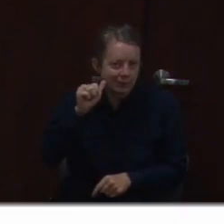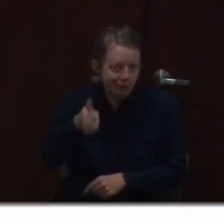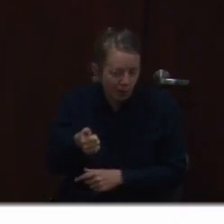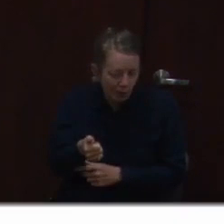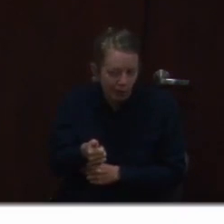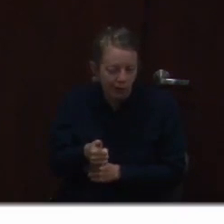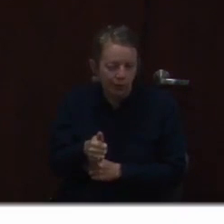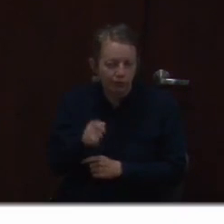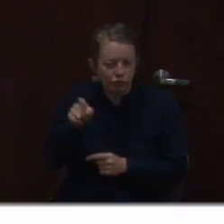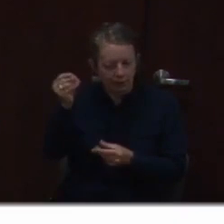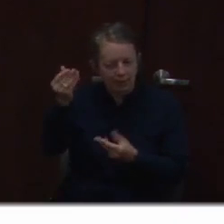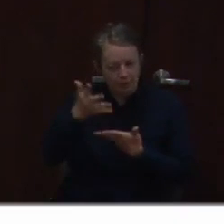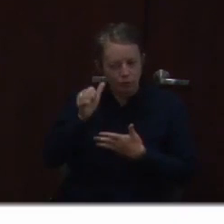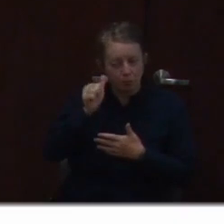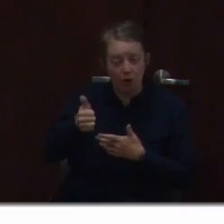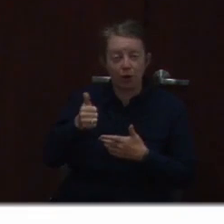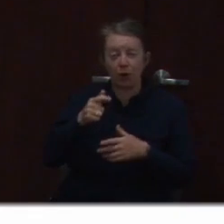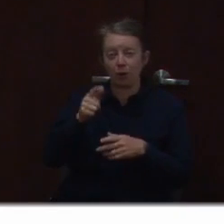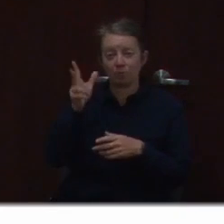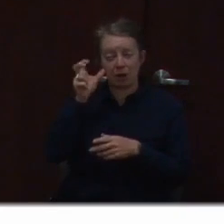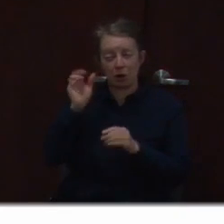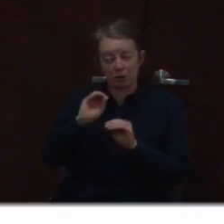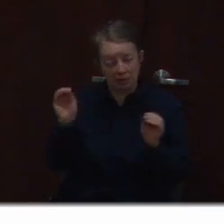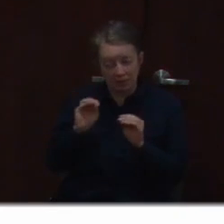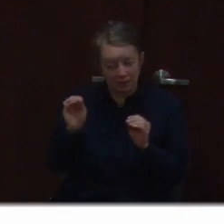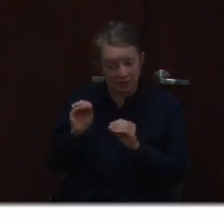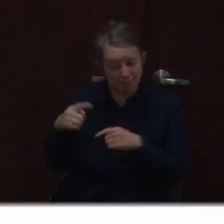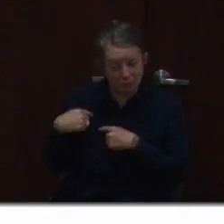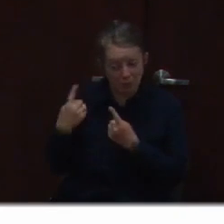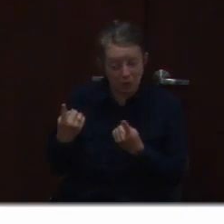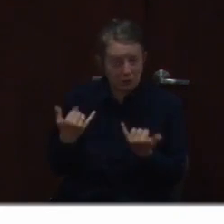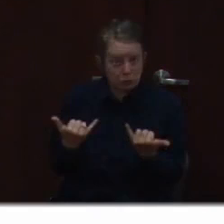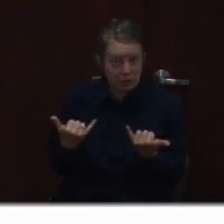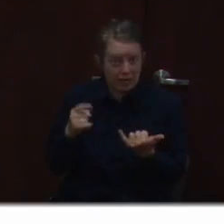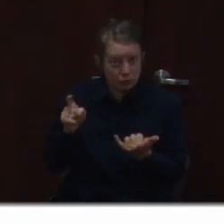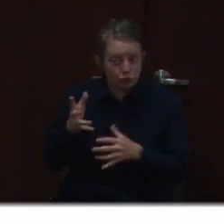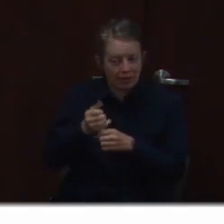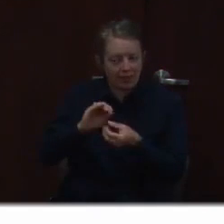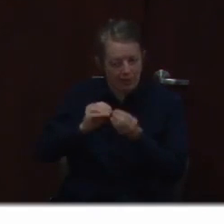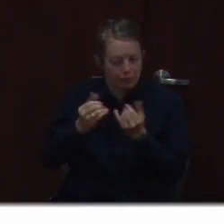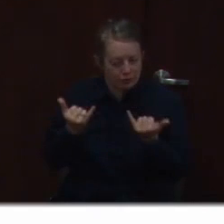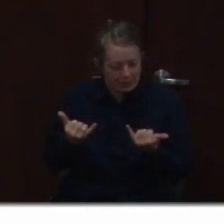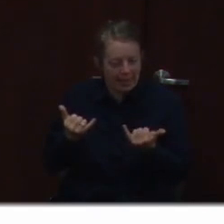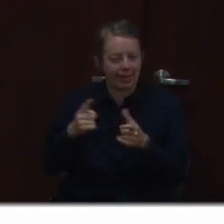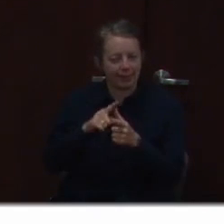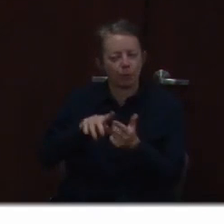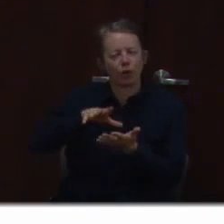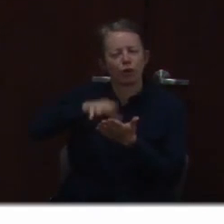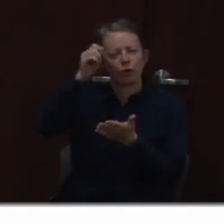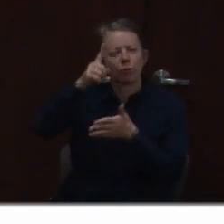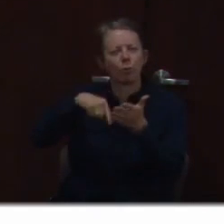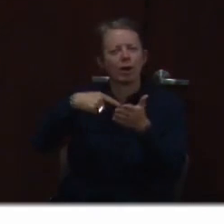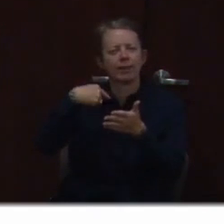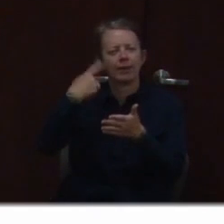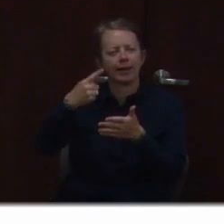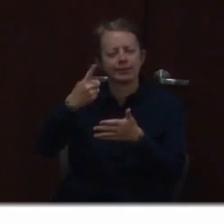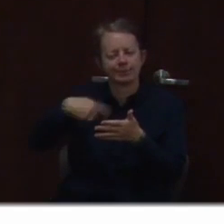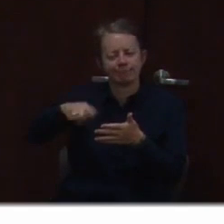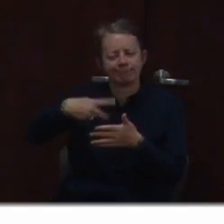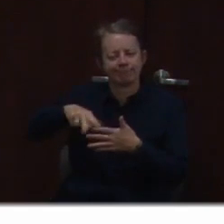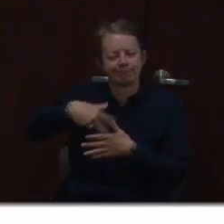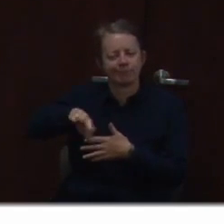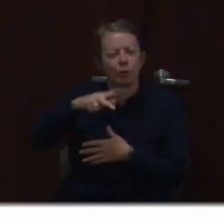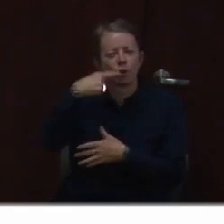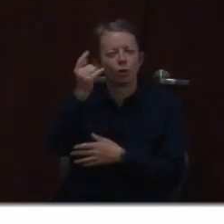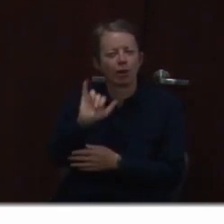into this meeting today, but we should receive it today and find out what we'll be getting for the next 3 weeks. I did just want to mention as well